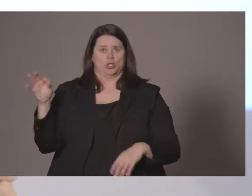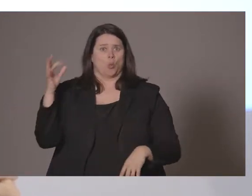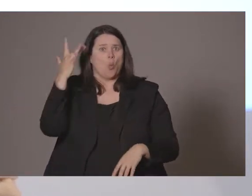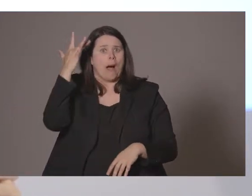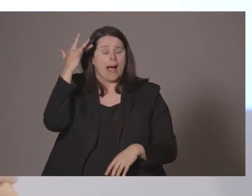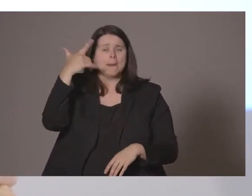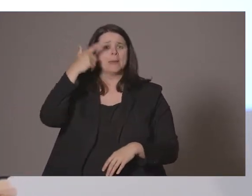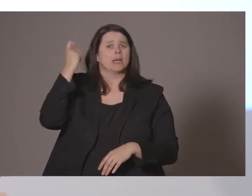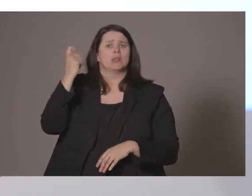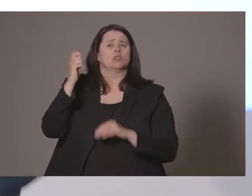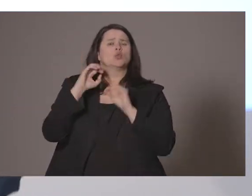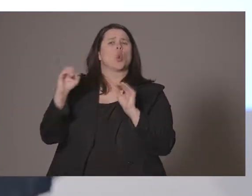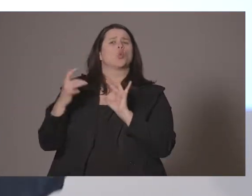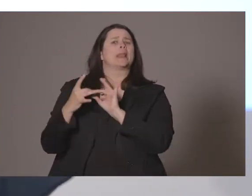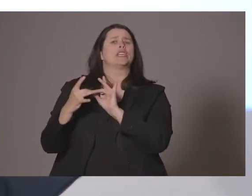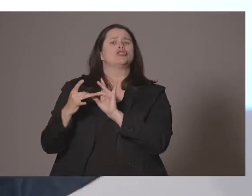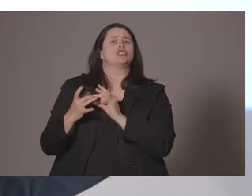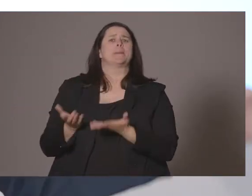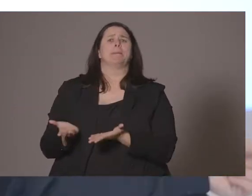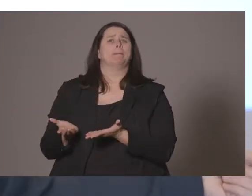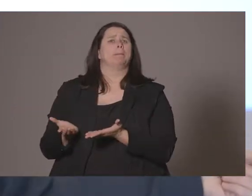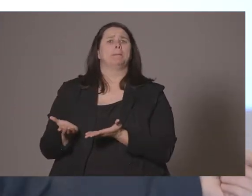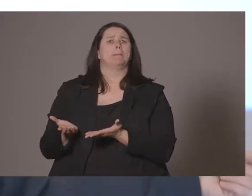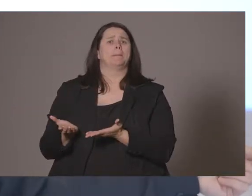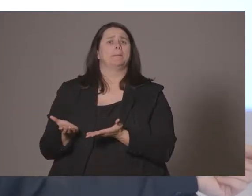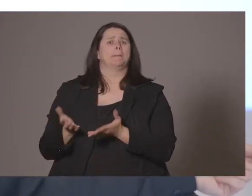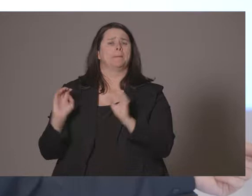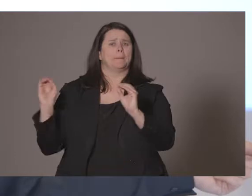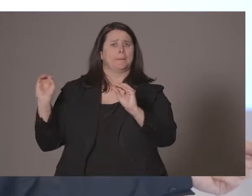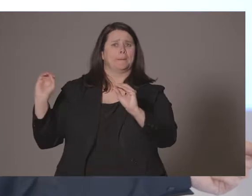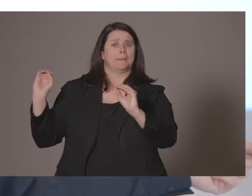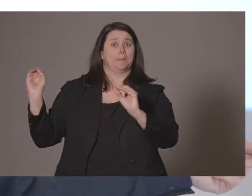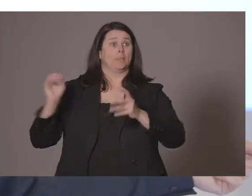thing to know, because it's not happening in relationship.